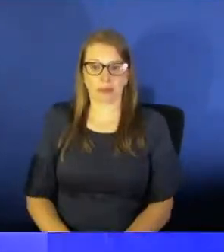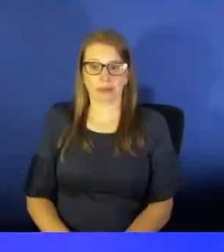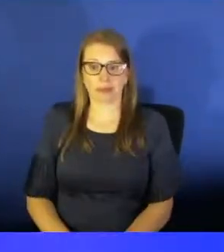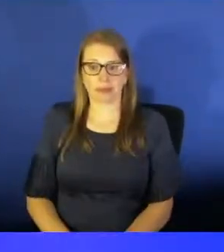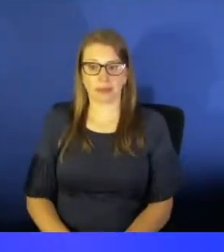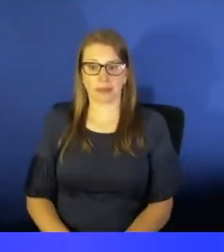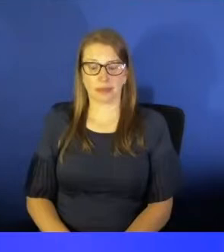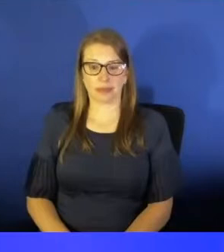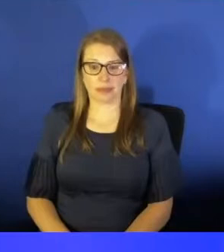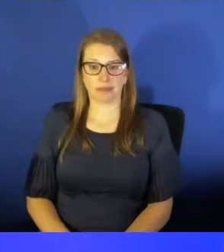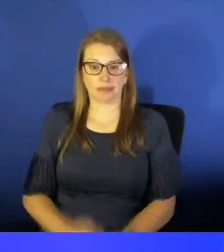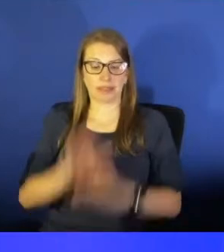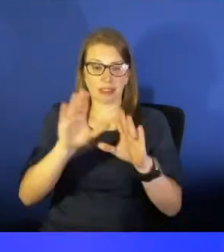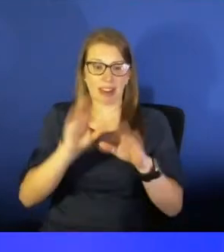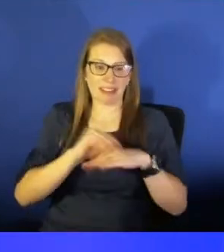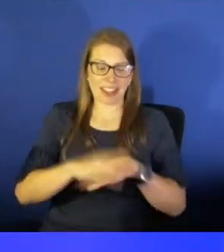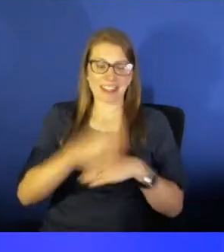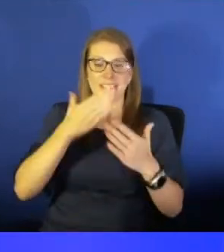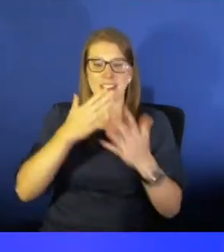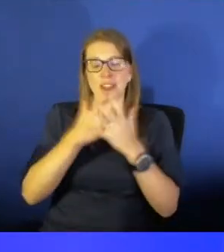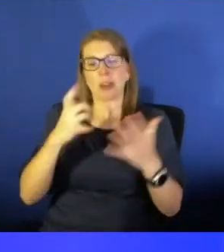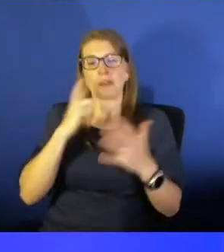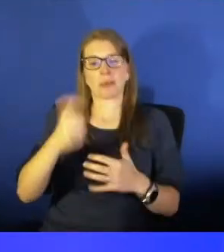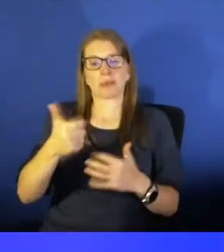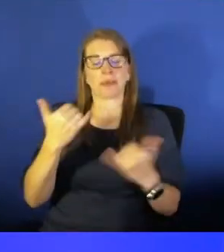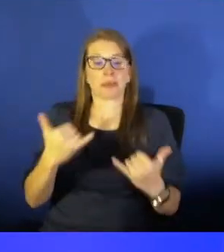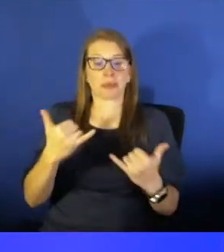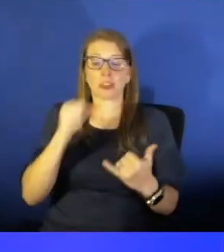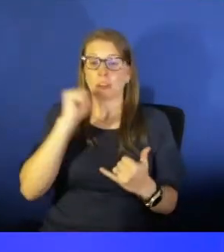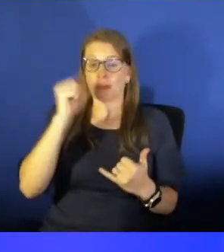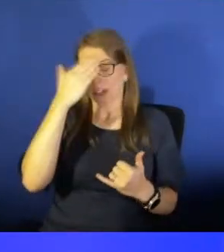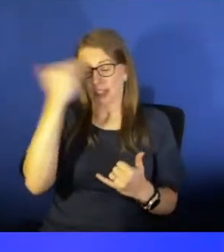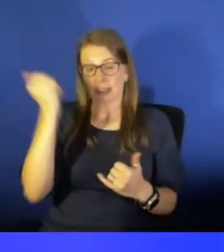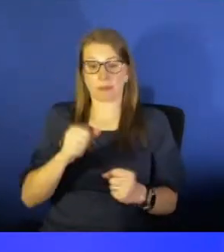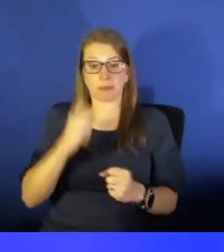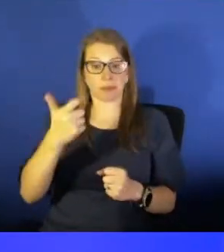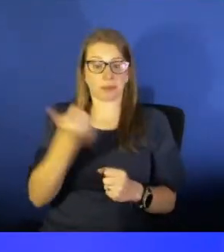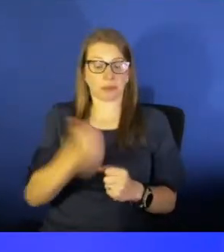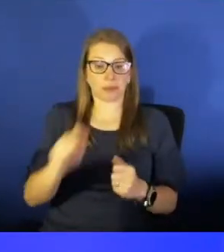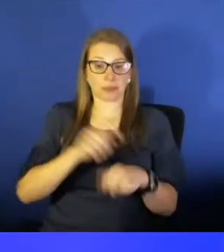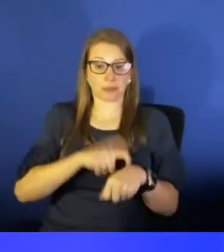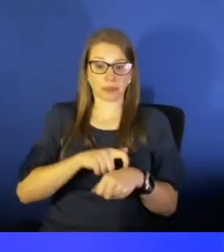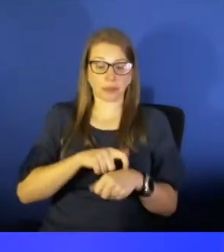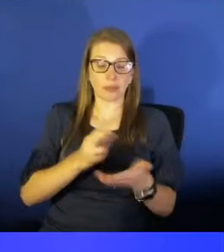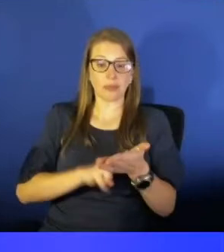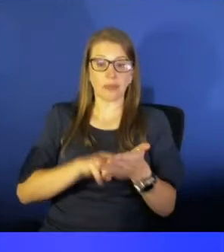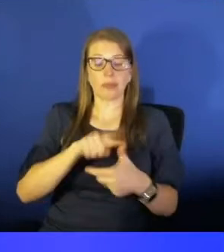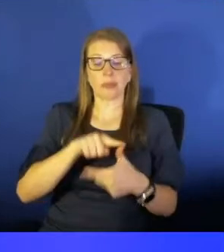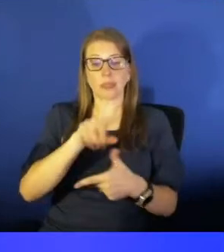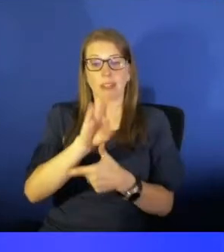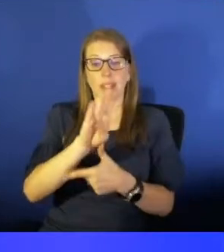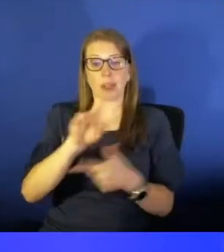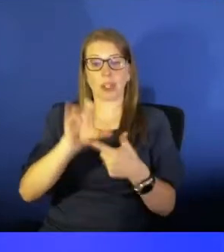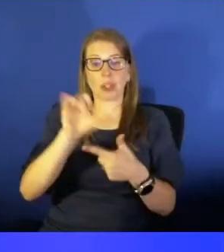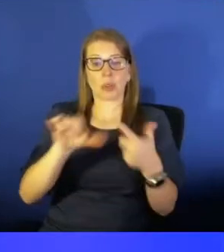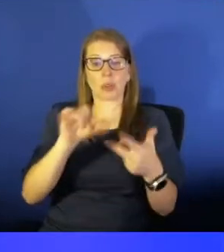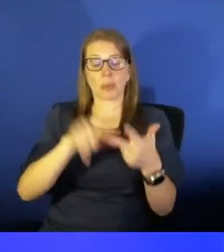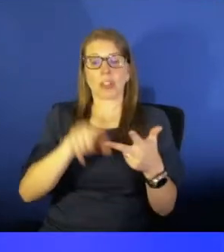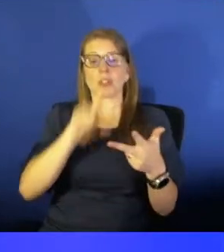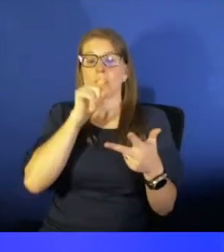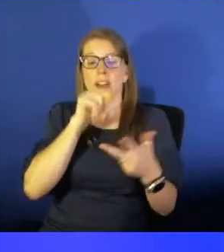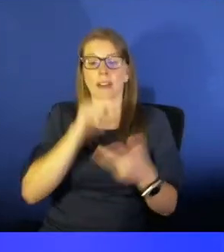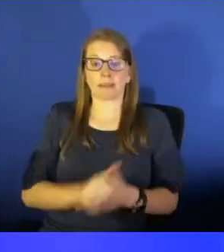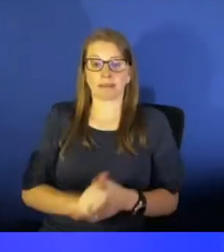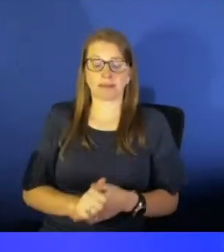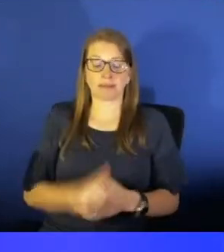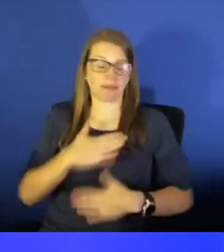Great advice. Thank you so much for being with us today. Don't forget, you can catch our shows anytime by logging on to Facebook, YouTube, and Twitter. Go out and make it a great Friday.